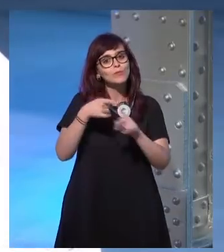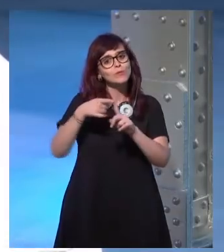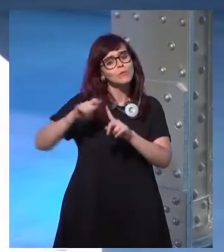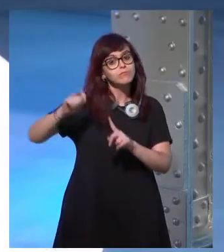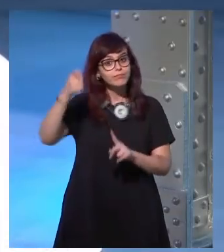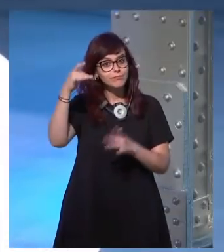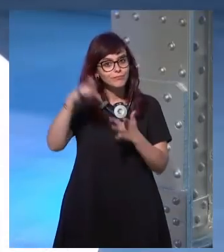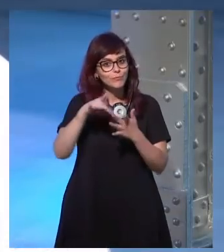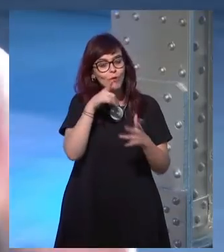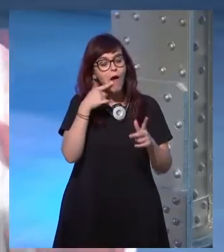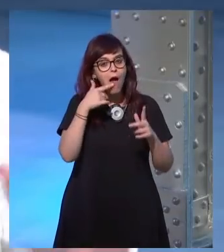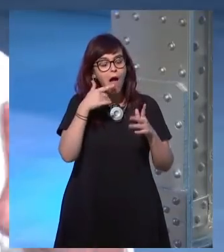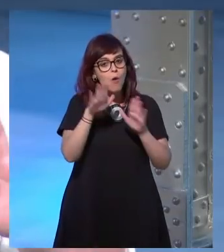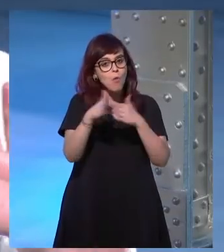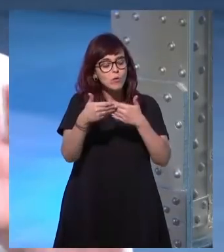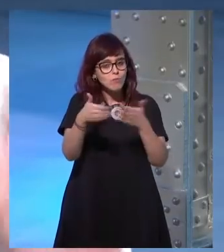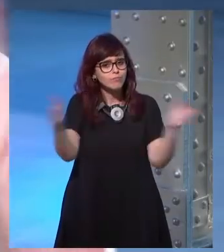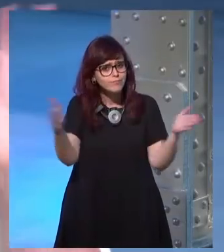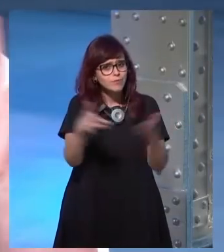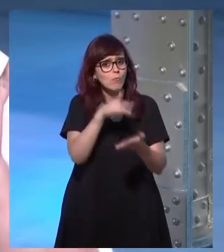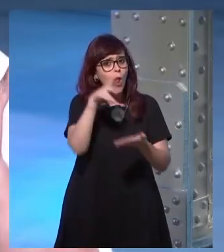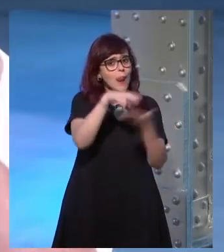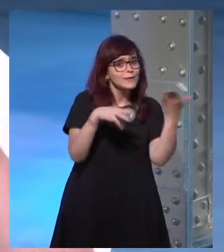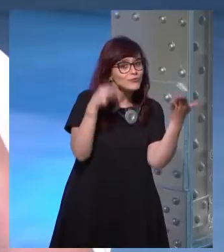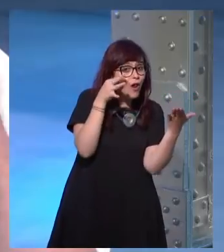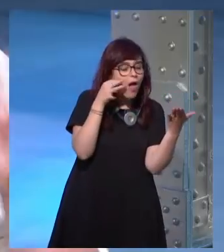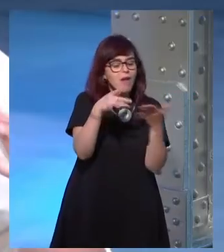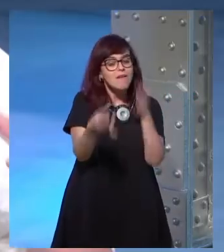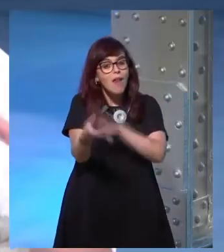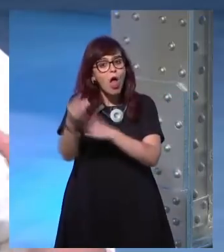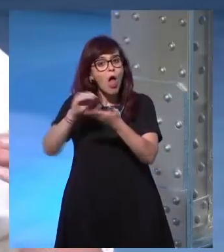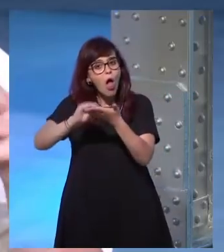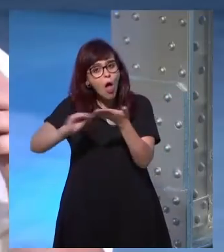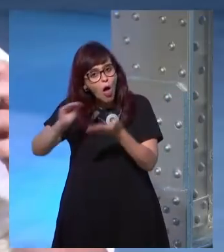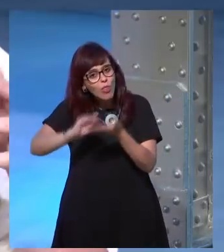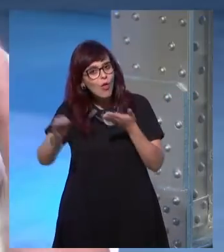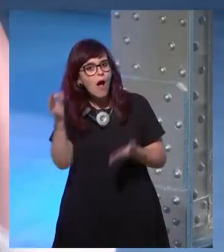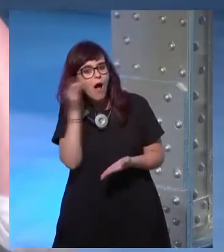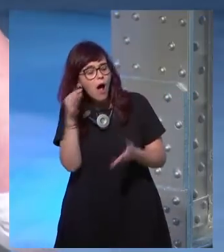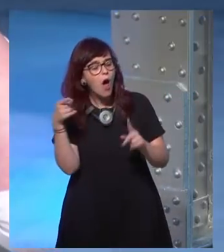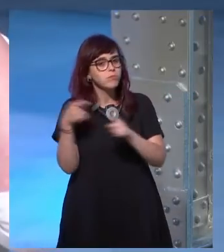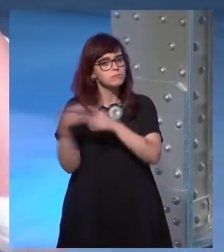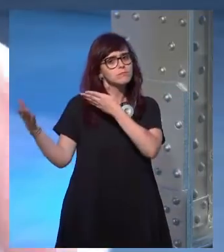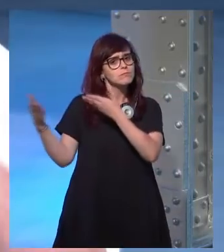this community. Because again, it is very, there are a lot of in-jokes,